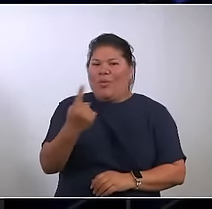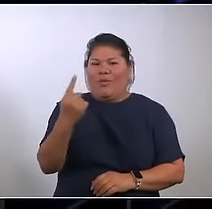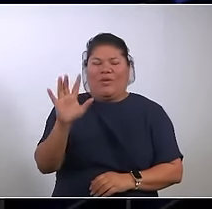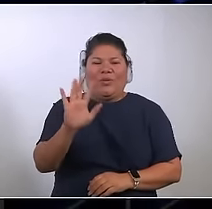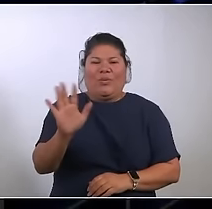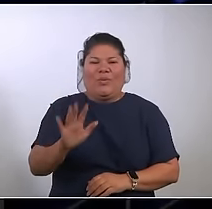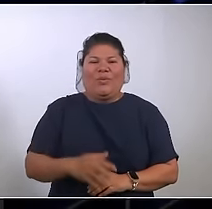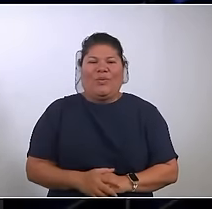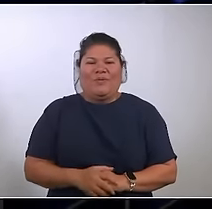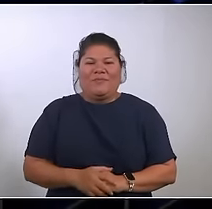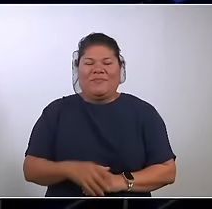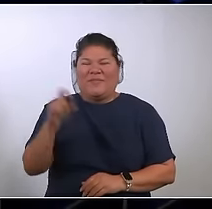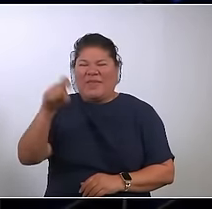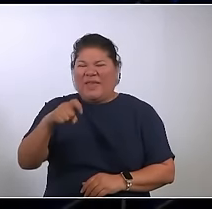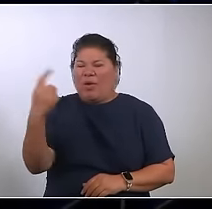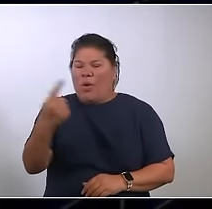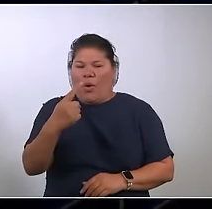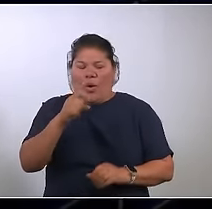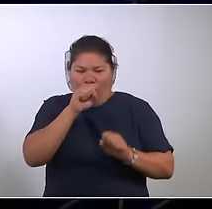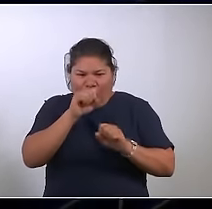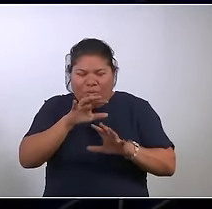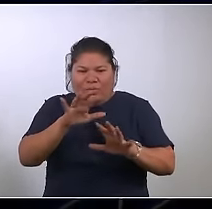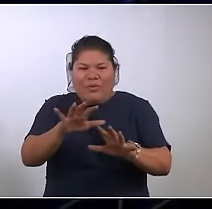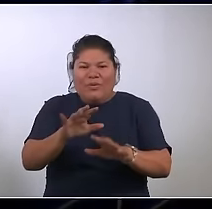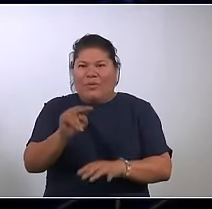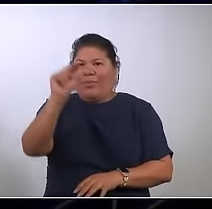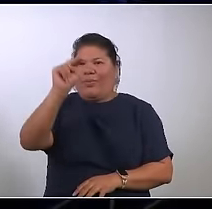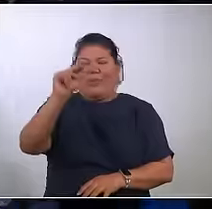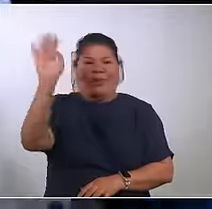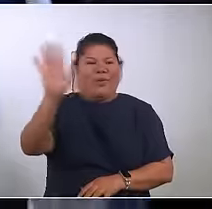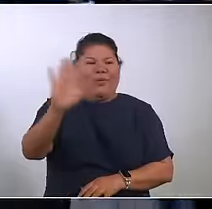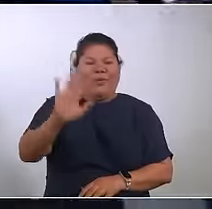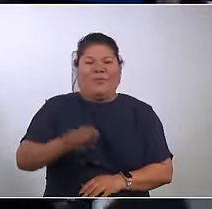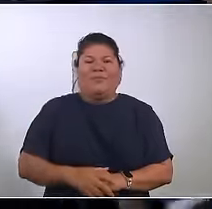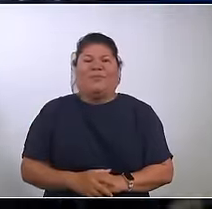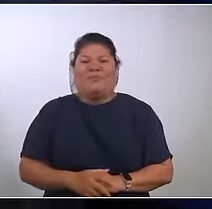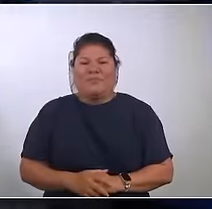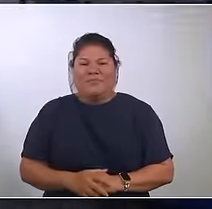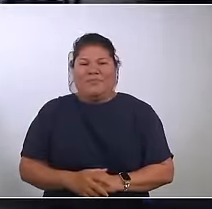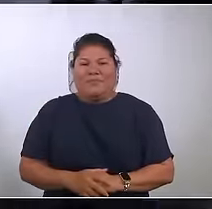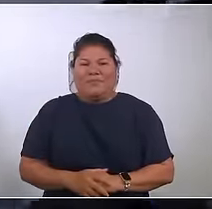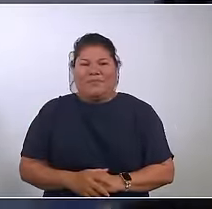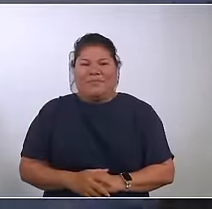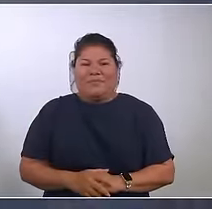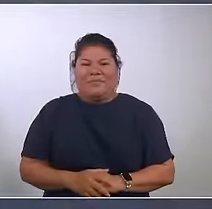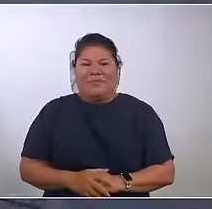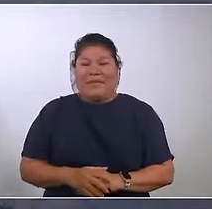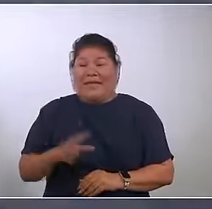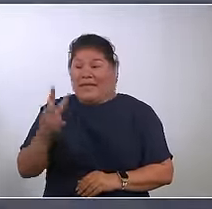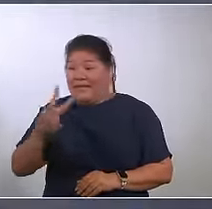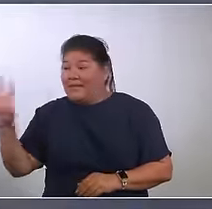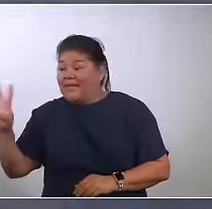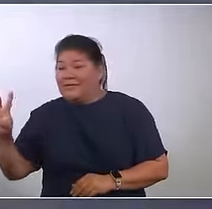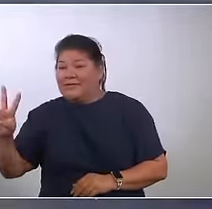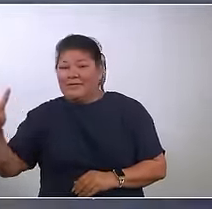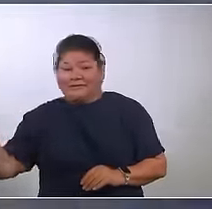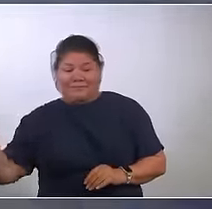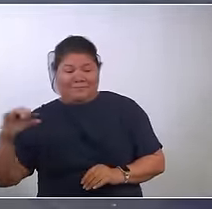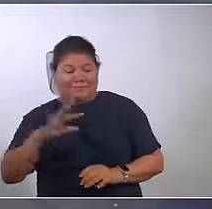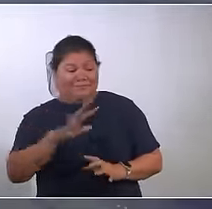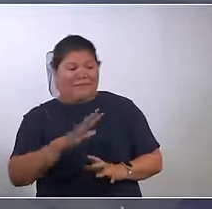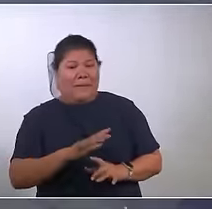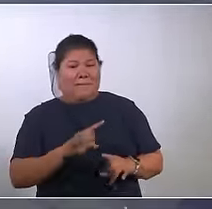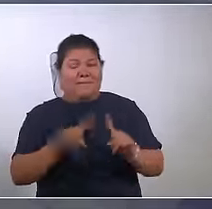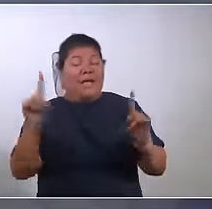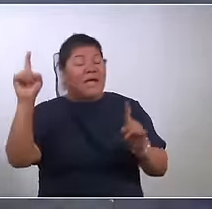del sur. I don't need the wind just to blow from the north. Que solo sople del norte. And from the west. Y del oeste.